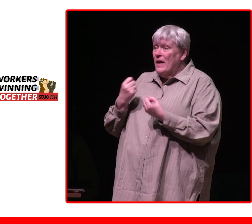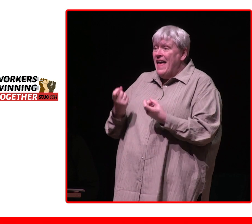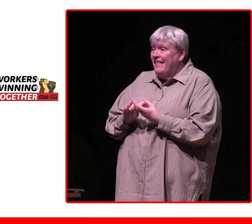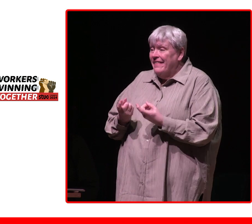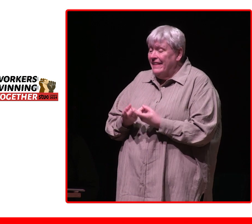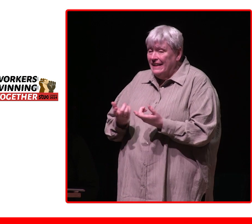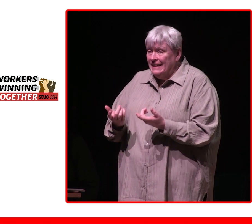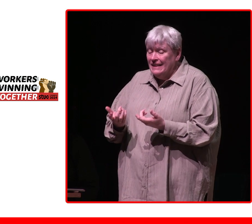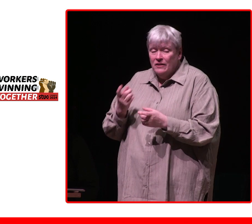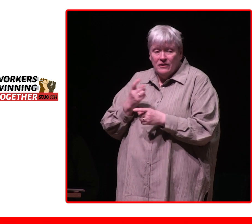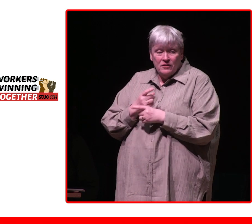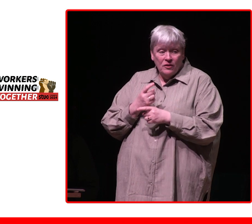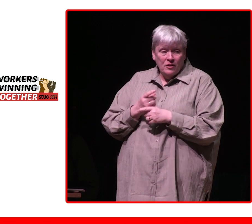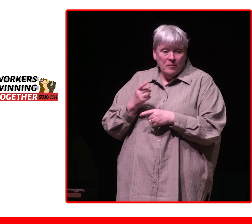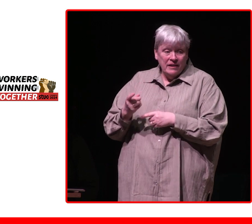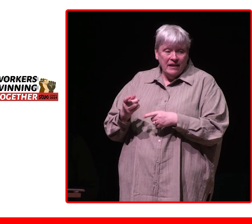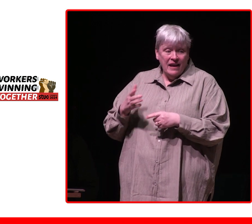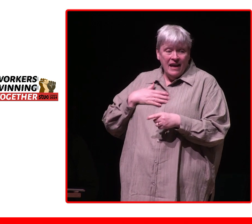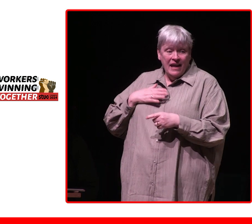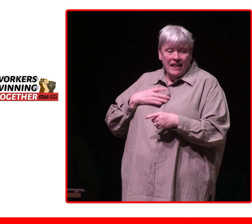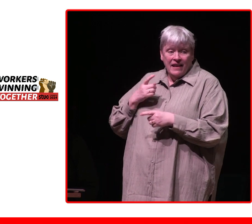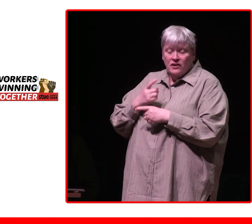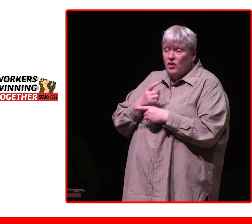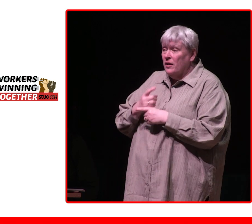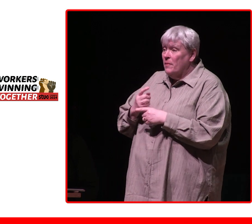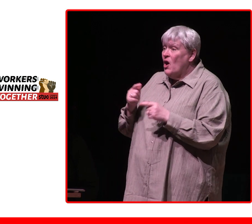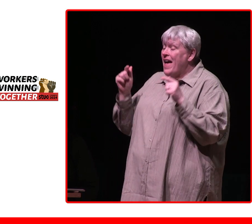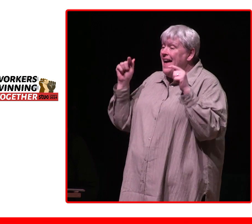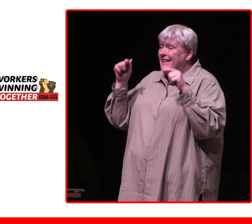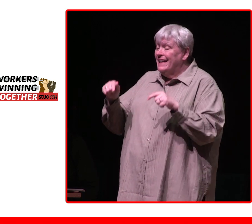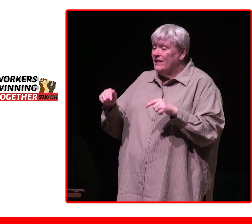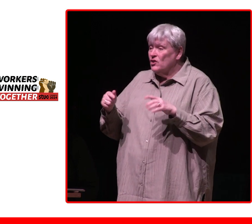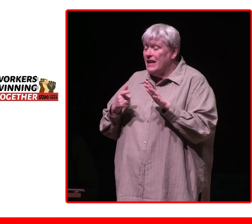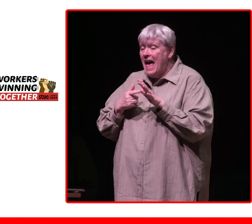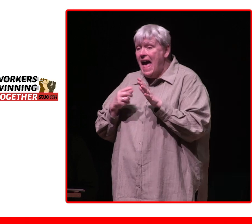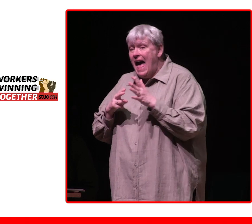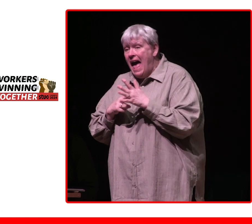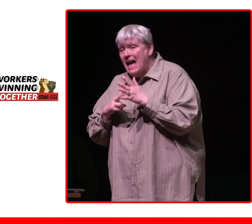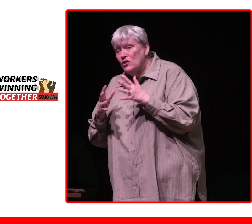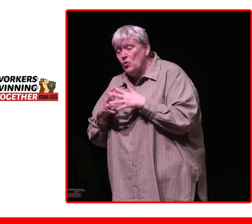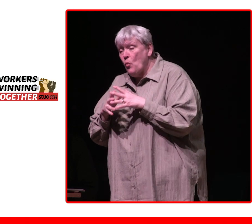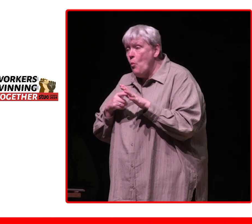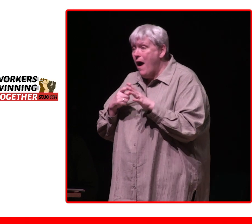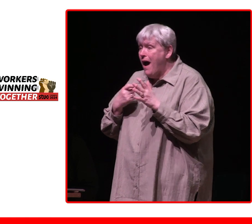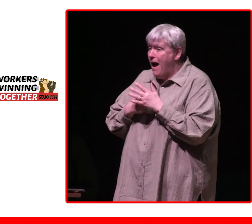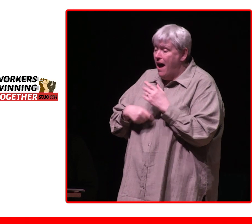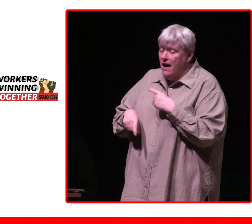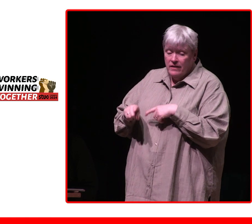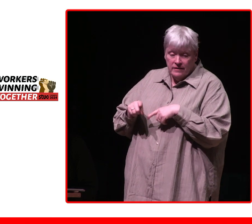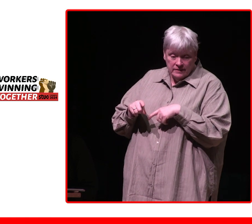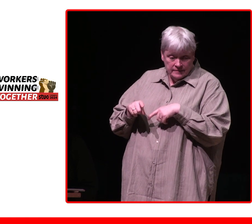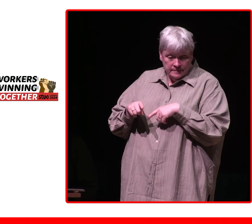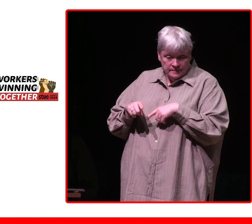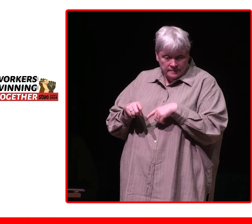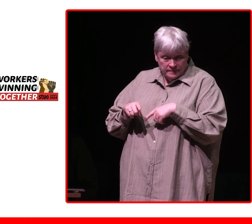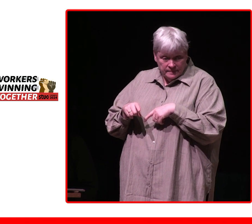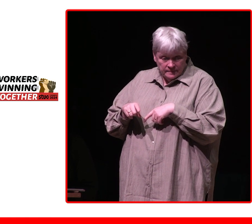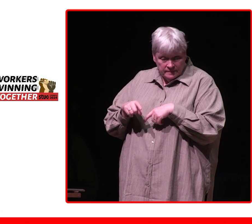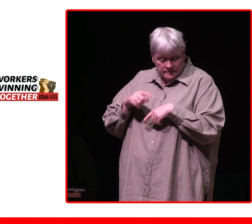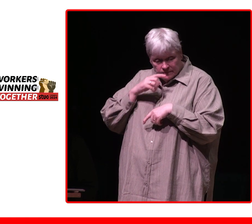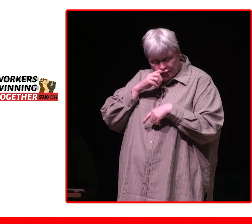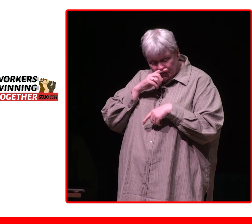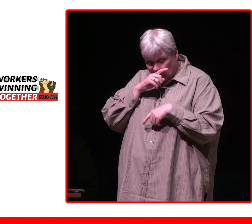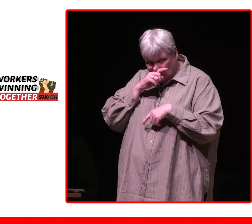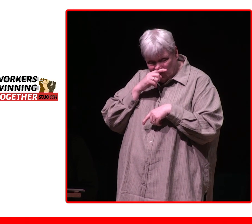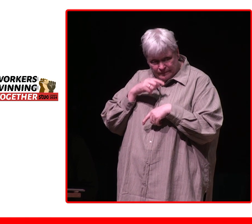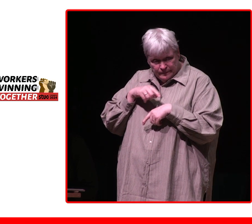And when I talk about that, I'd like to talk about the attacks on UNRWA. Now, I find it absolutely